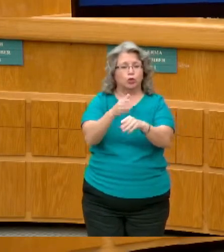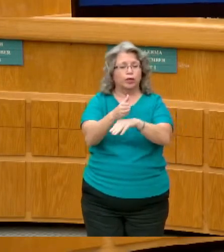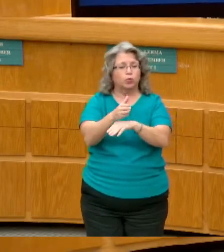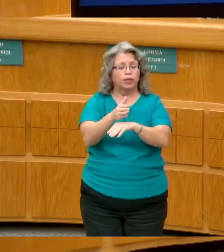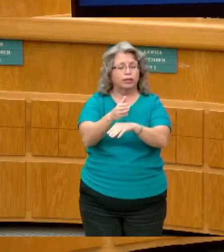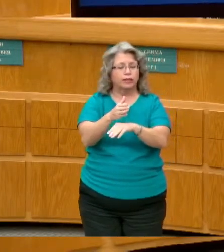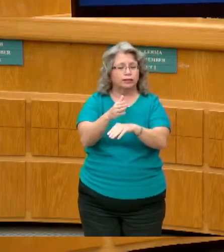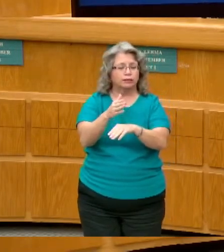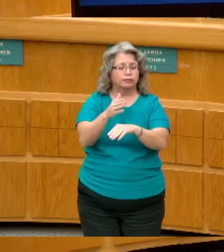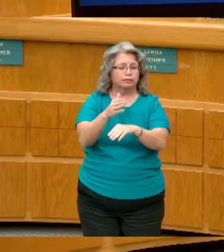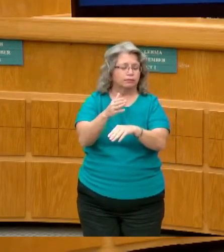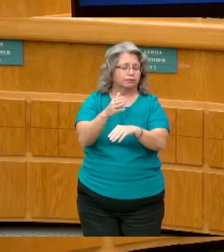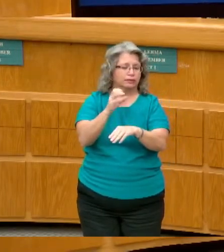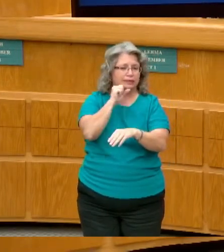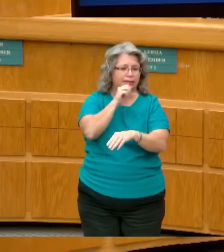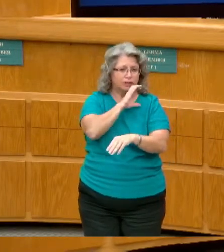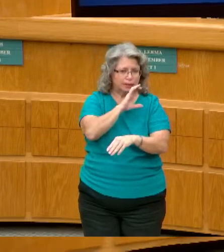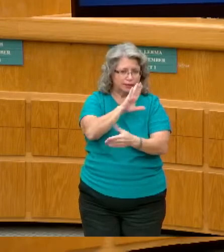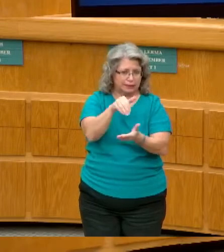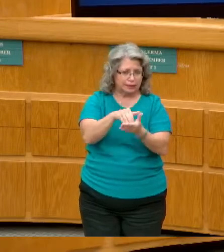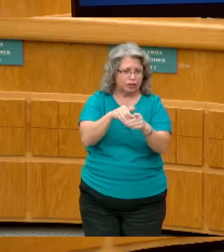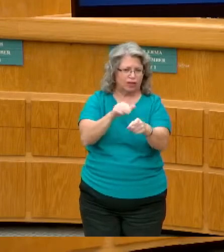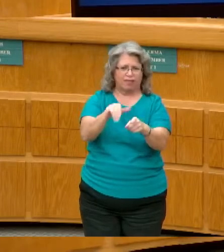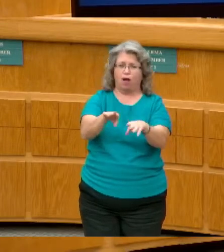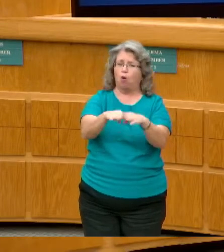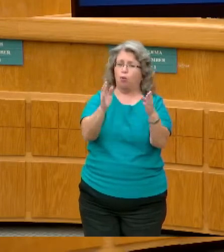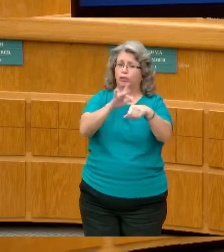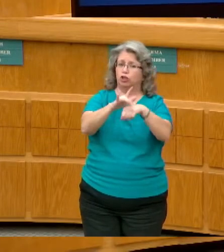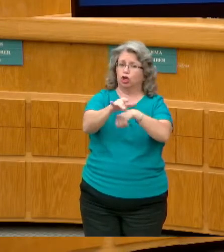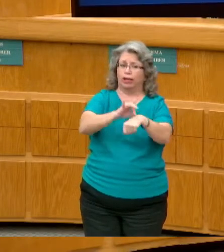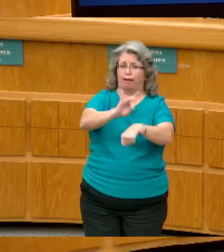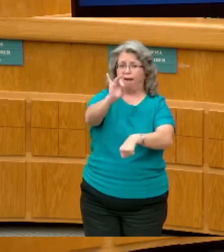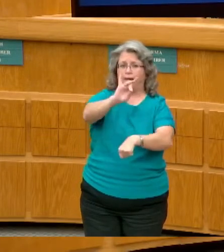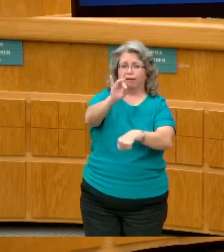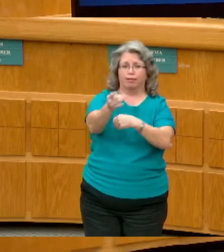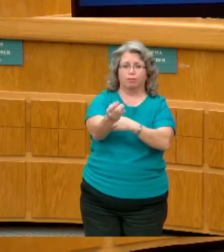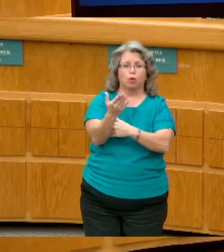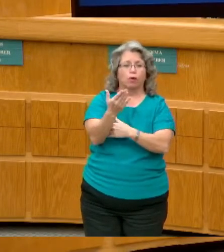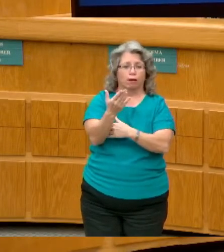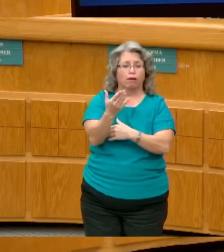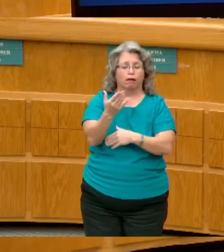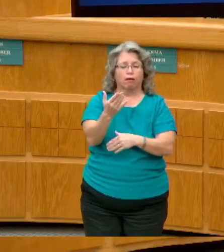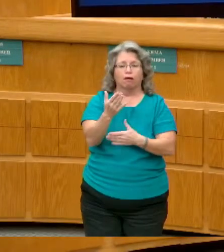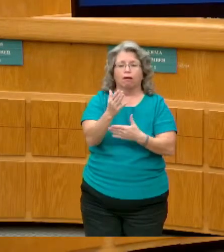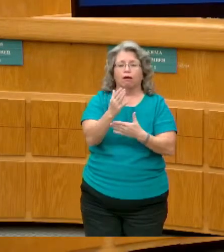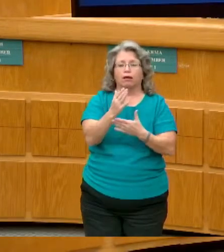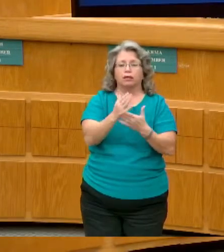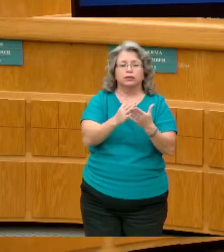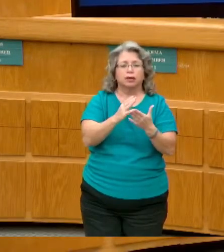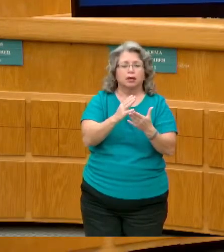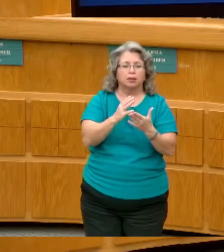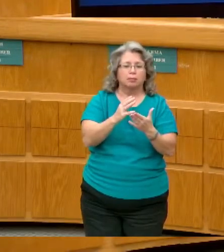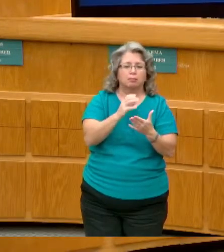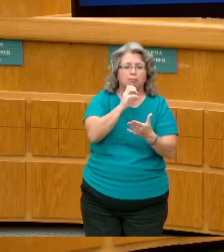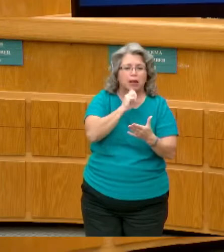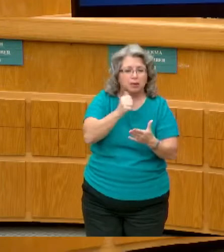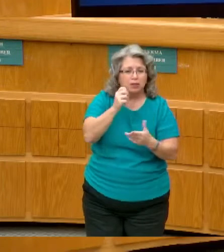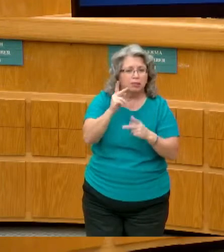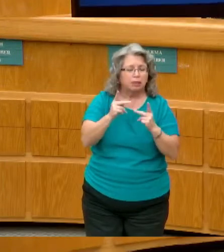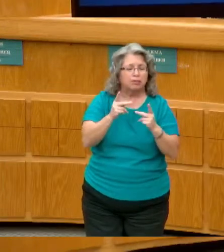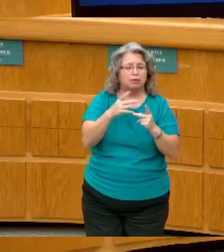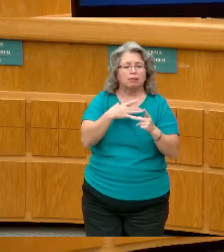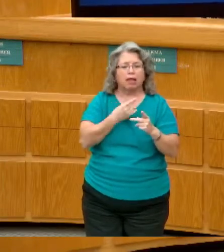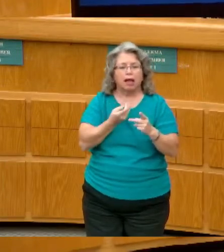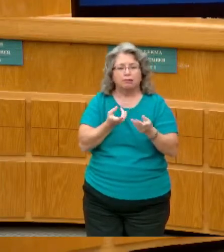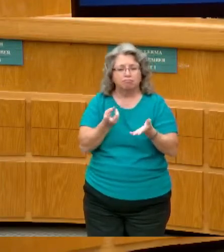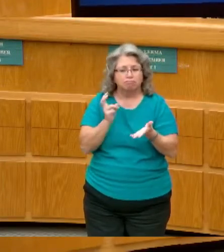that clinic actually opens early. It opens at 8 in the morning because we know we have some more elderly people that like to get up in the